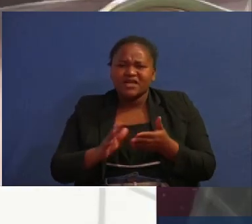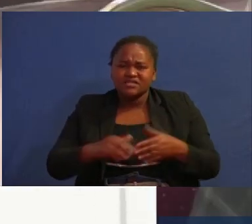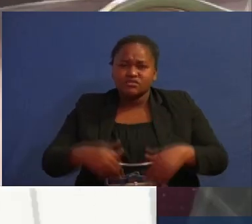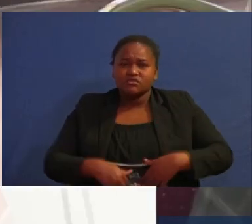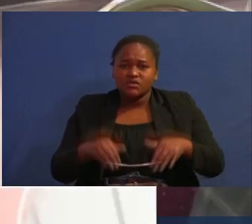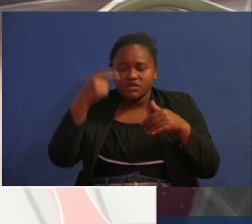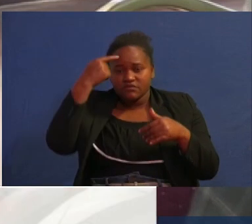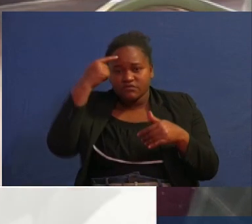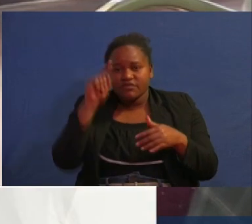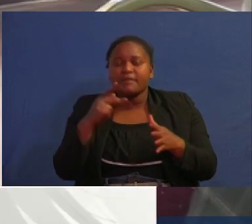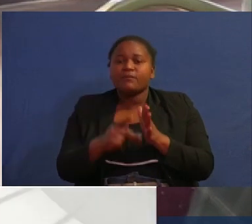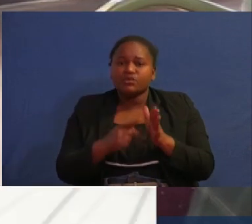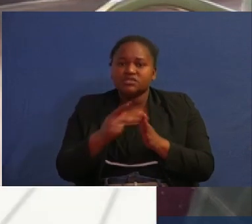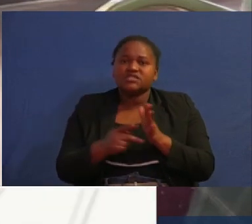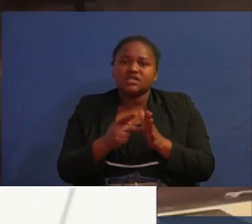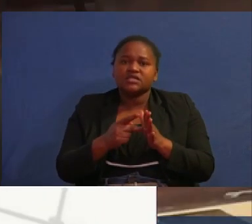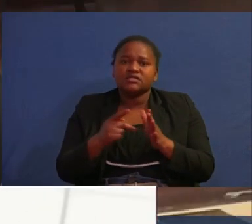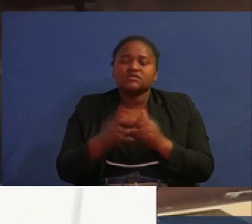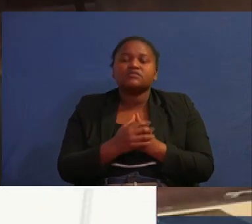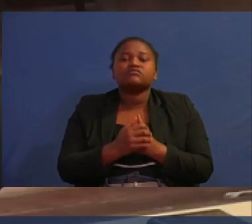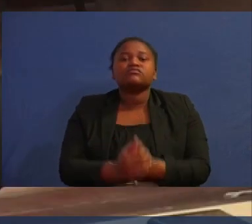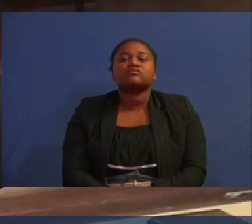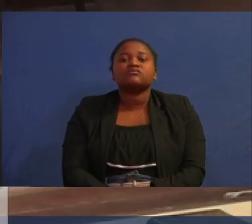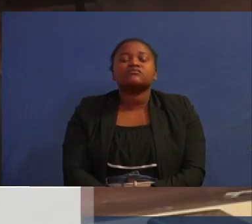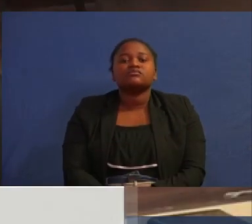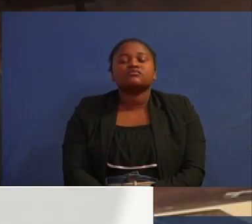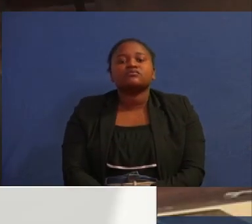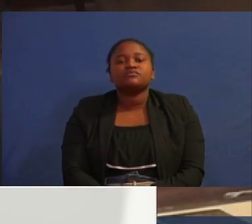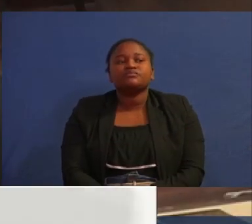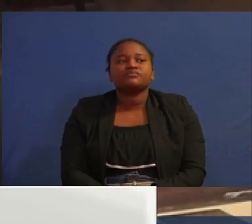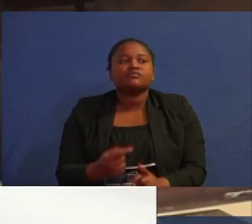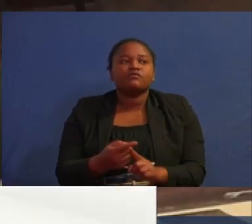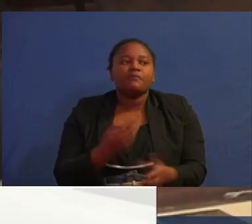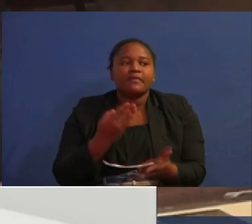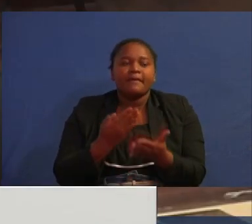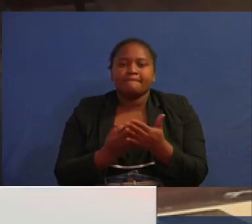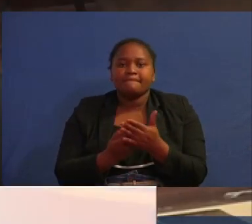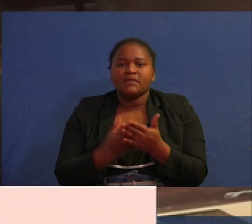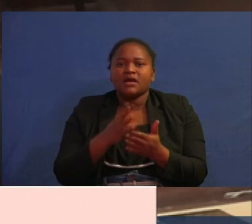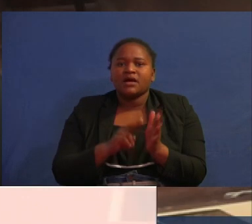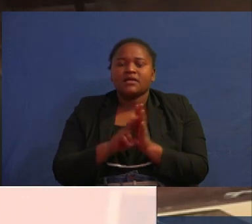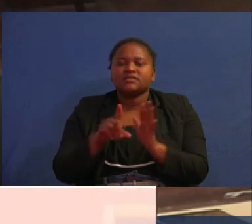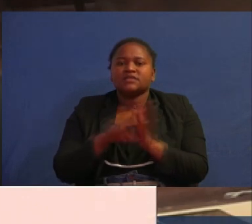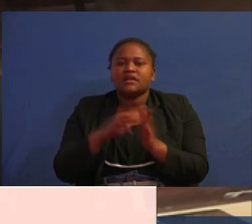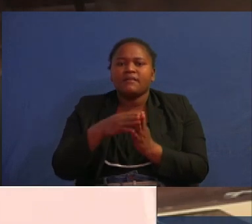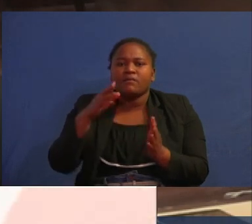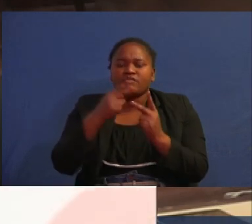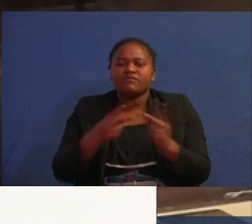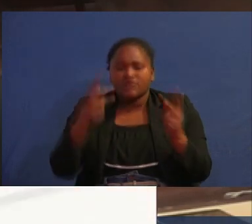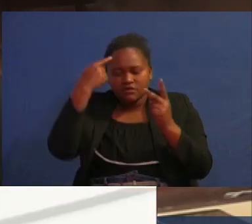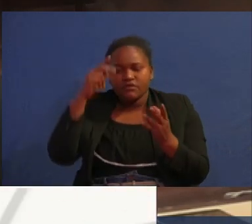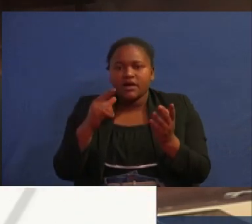awaiting on the constituency to get down to work. From implementing until handing over to